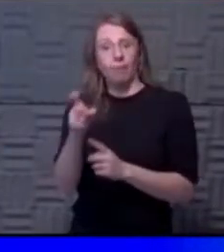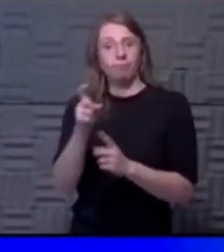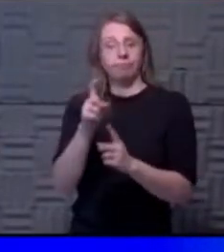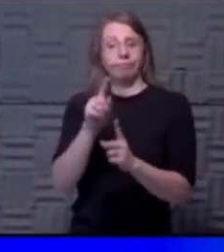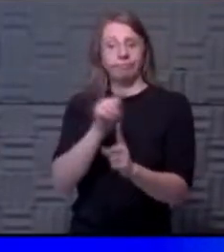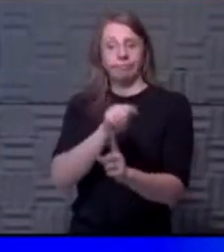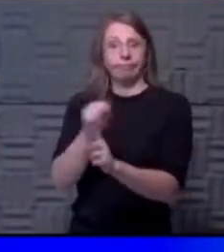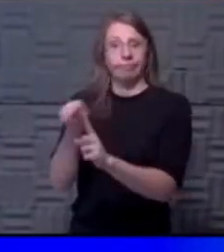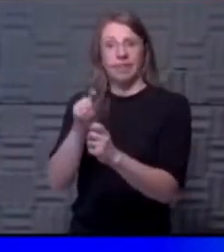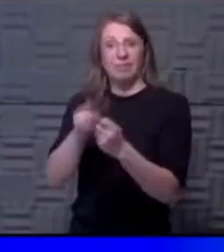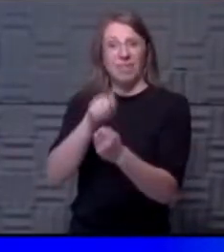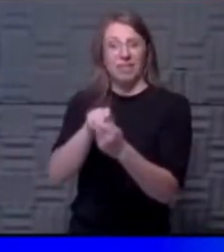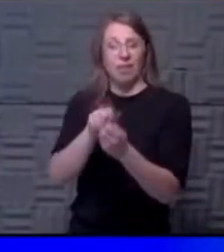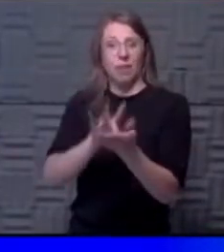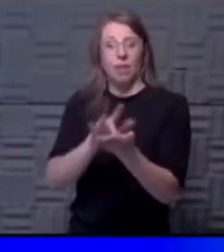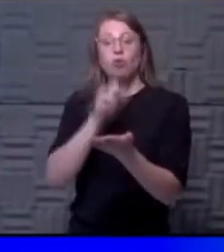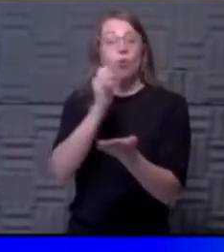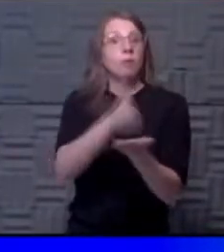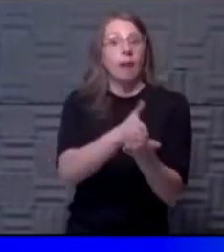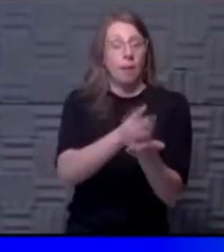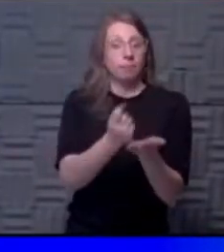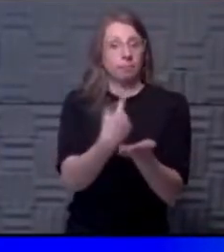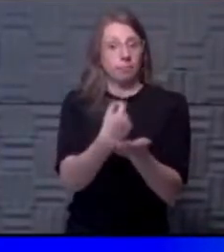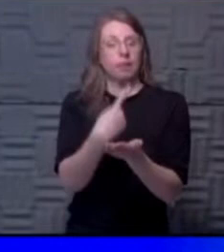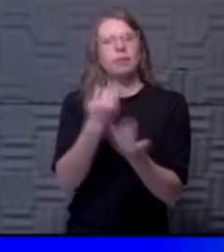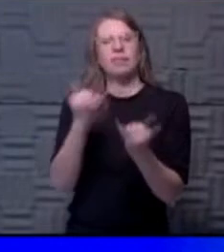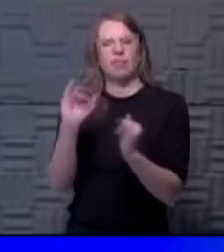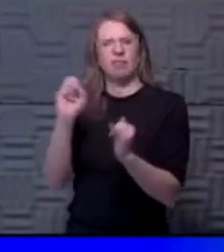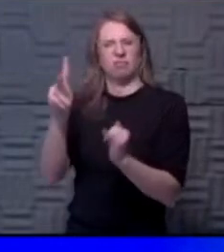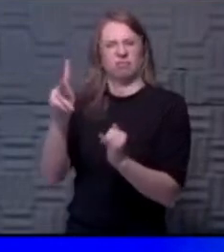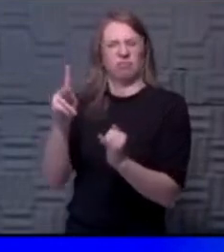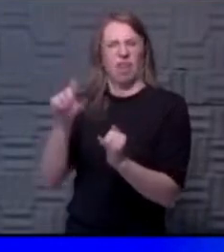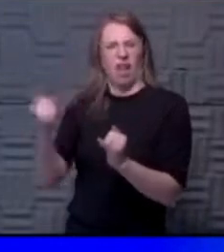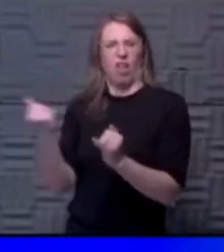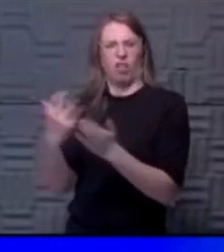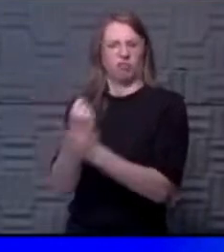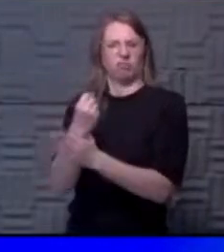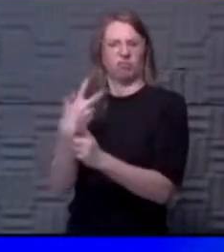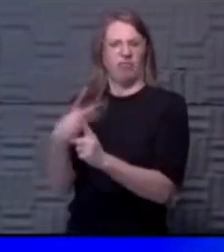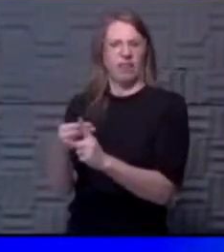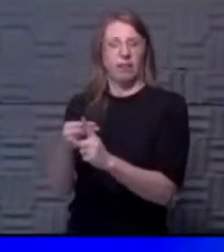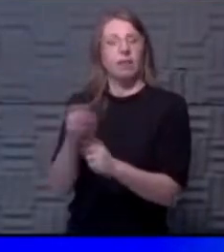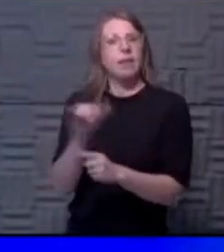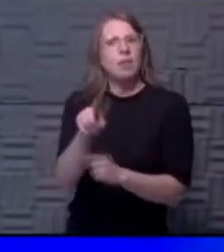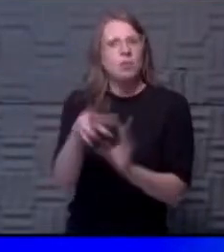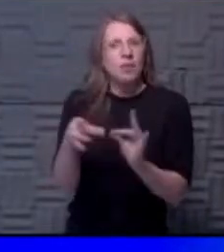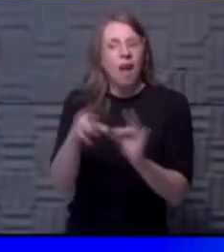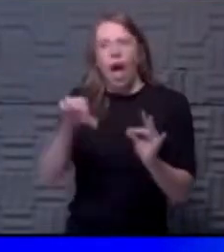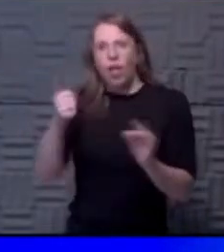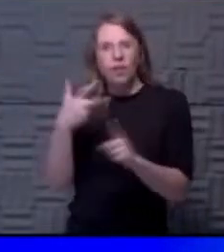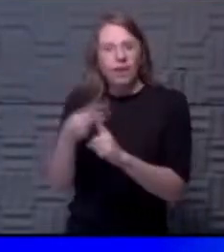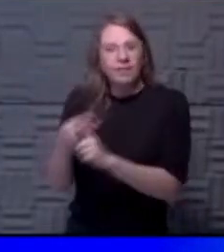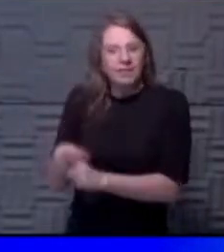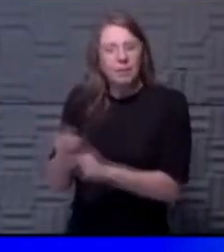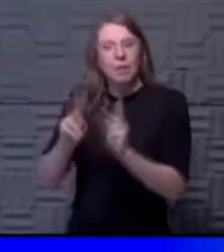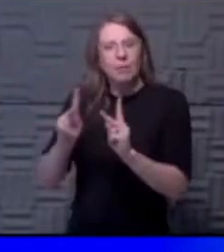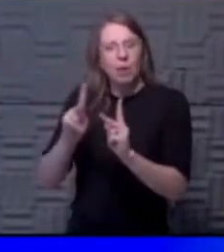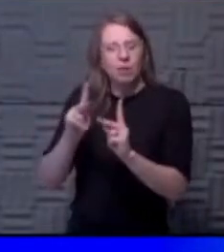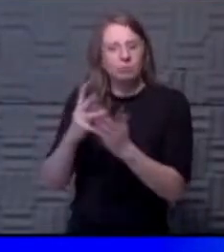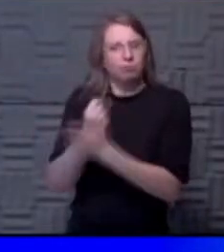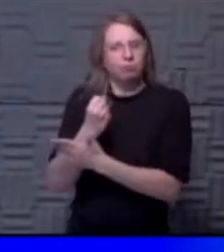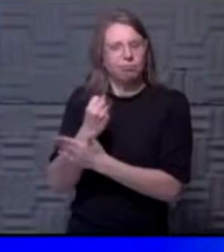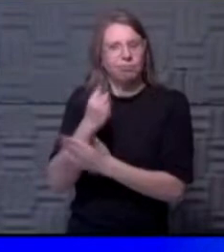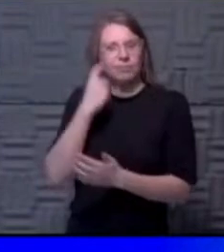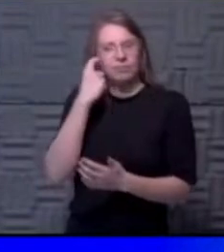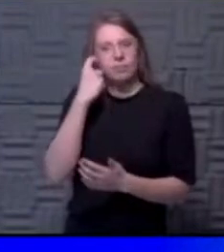do not stop. You are probably still going to be okay to get other vaccines because, just like you said, there are other vaccines that people are getting. Most